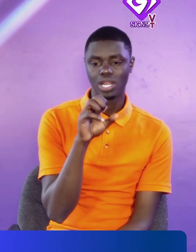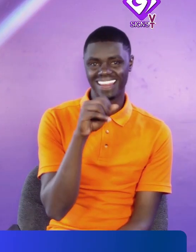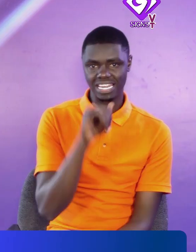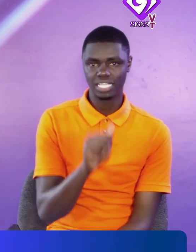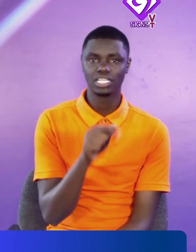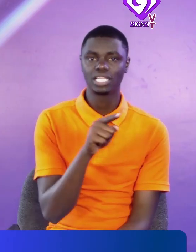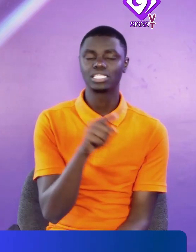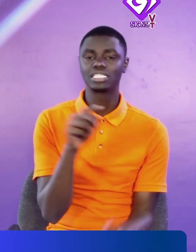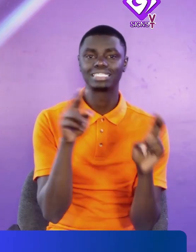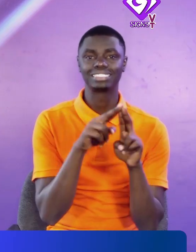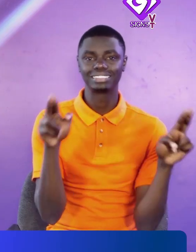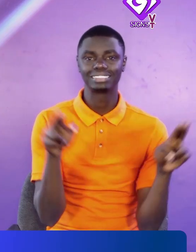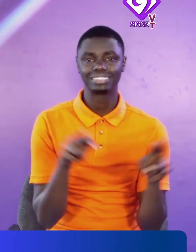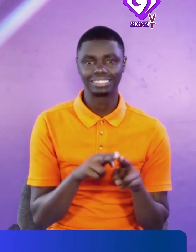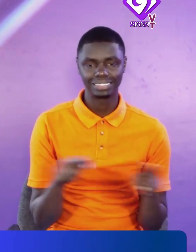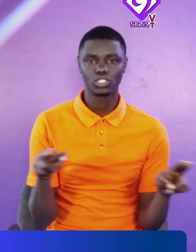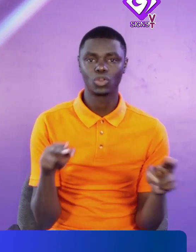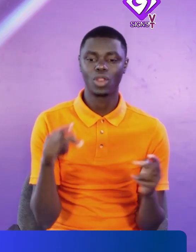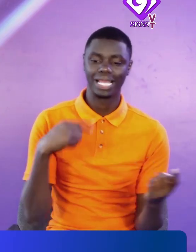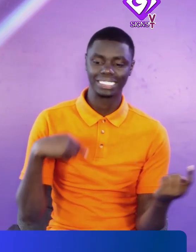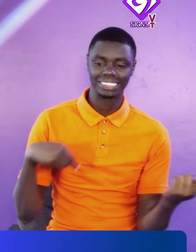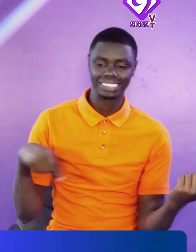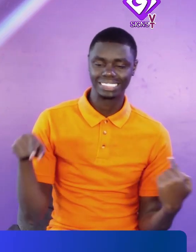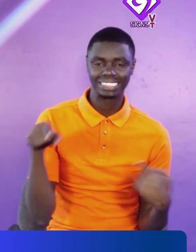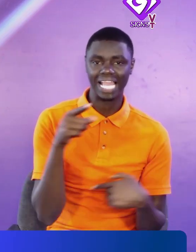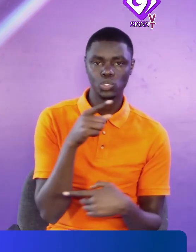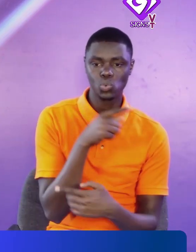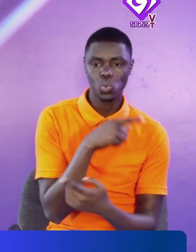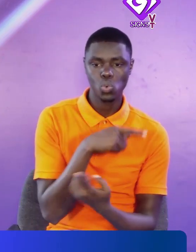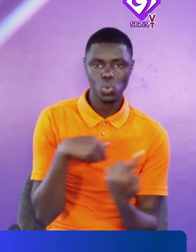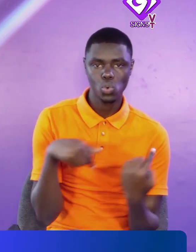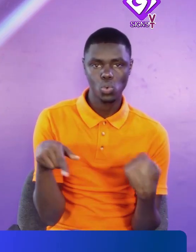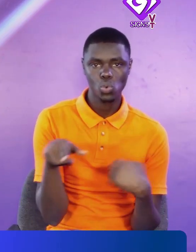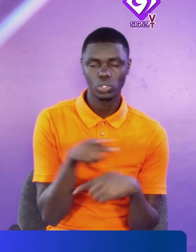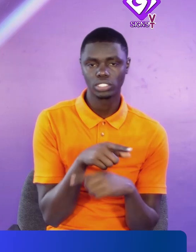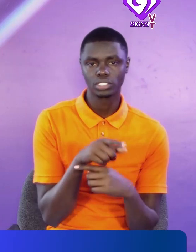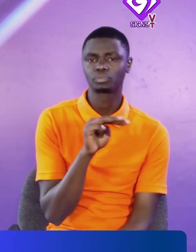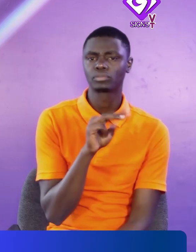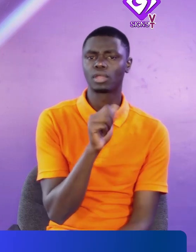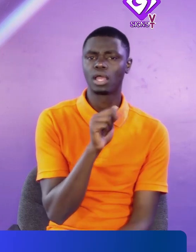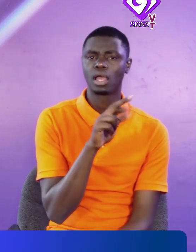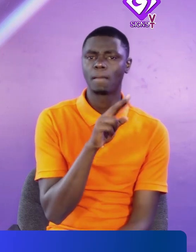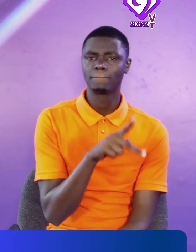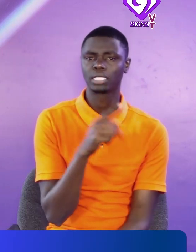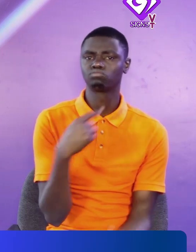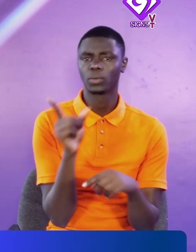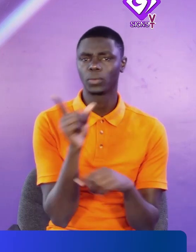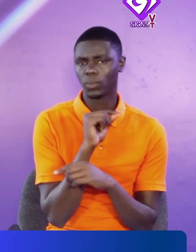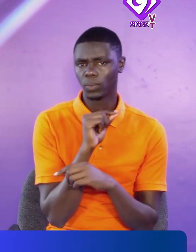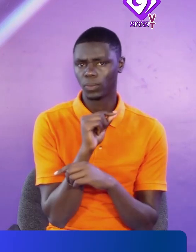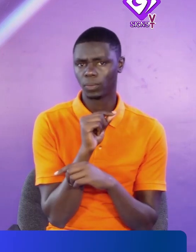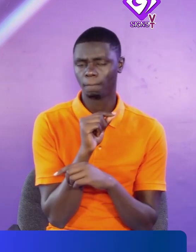International Street Circuit. Hii ni street circuit manze. Marc Marquez ingawa ameshinda Drivers Championship, pia